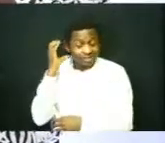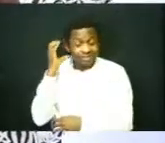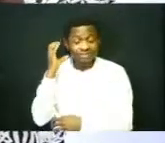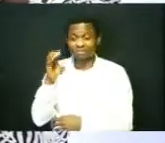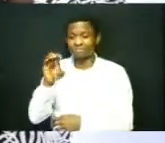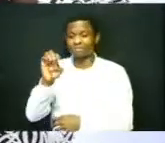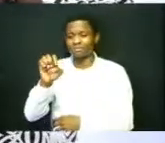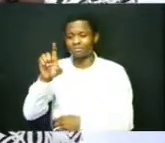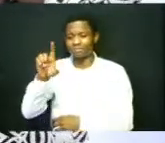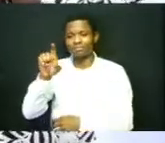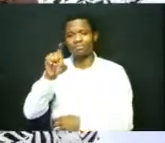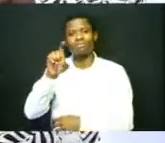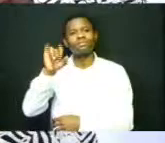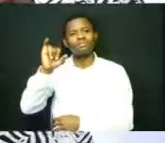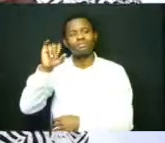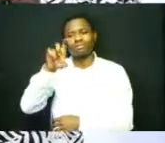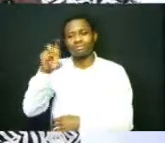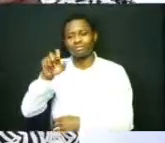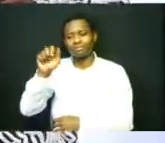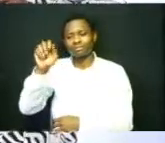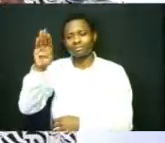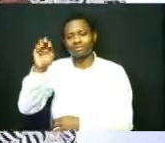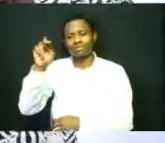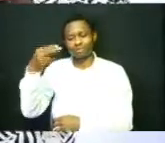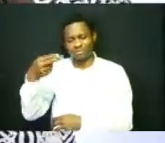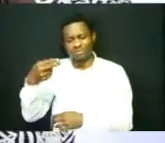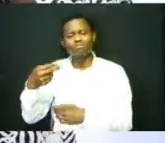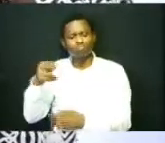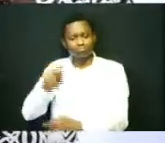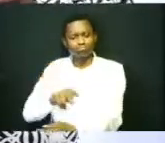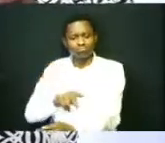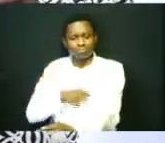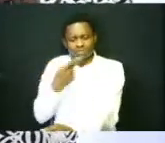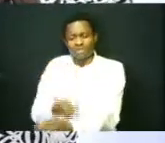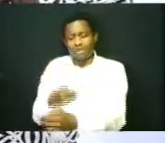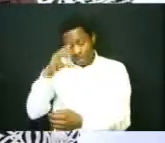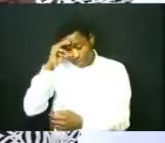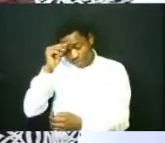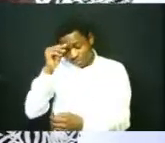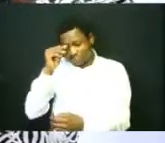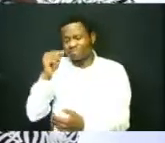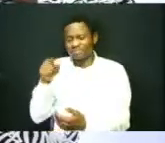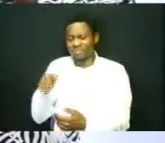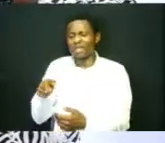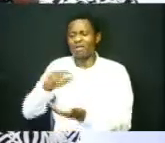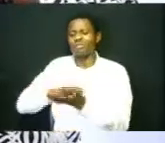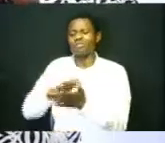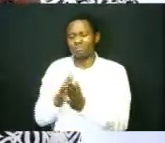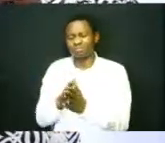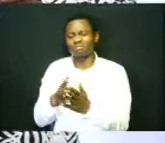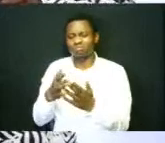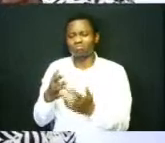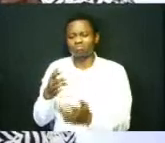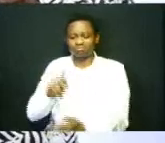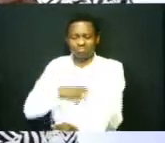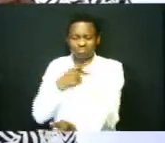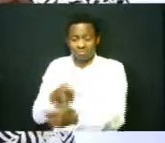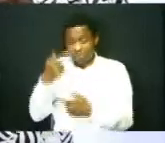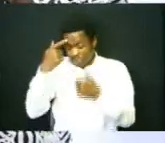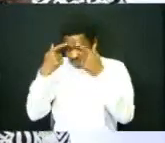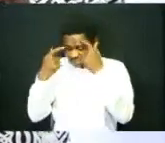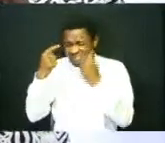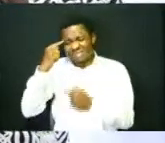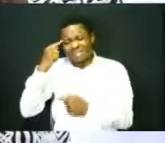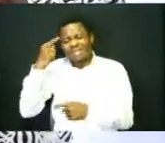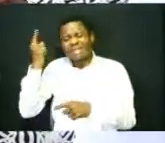Elizabeth and so any sign of Berima, the Mirwa Bremu, Nadia Wafreno, Obonino, yea, and in the Bosomia, a Tosso